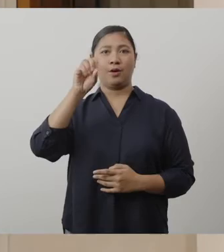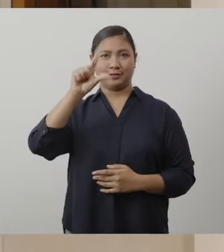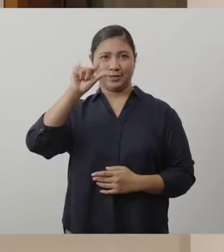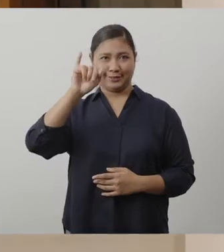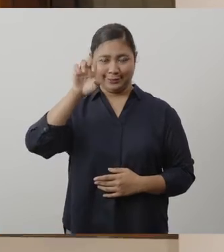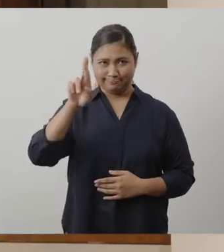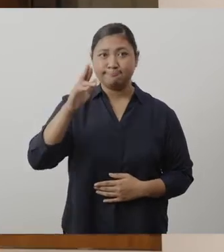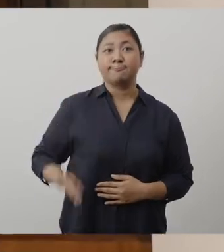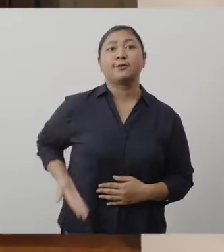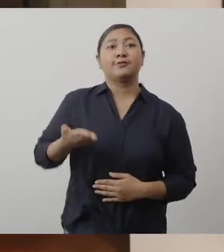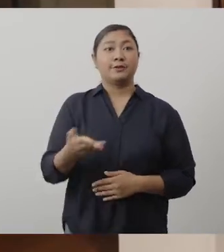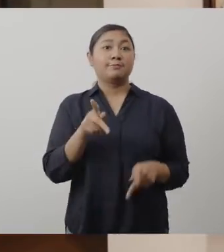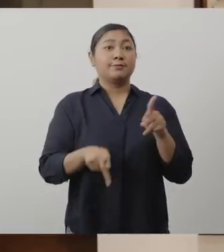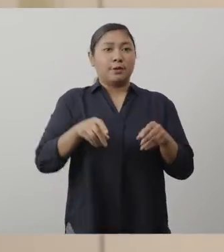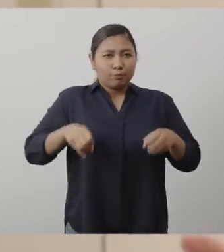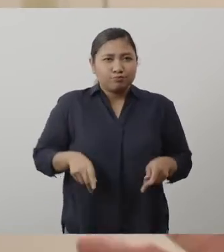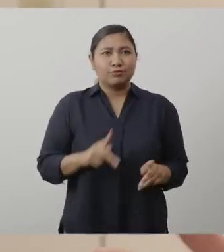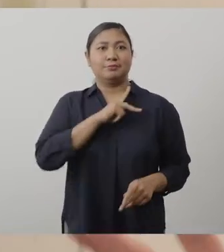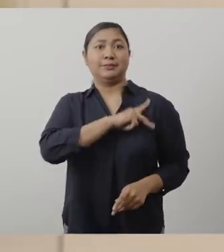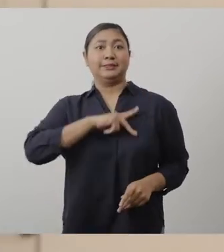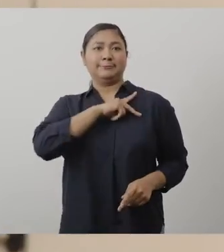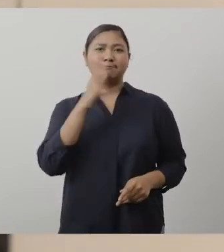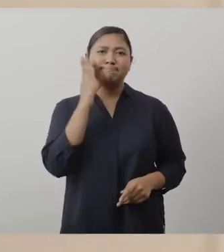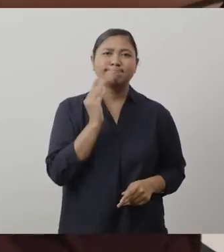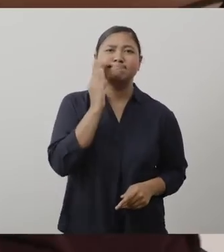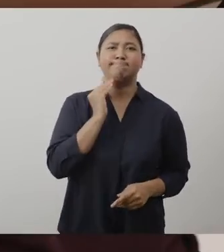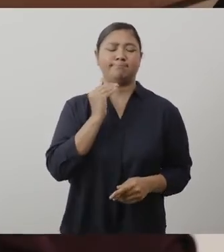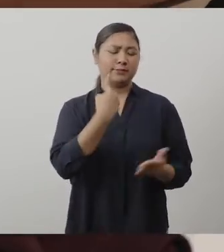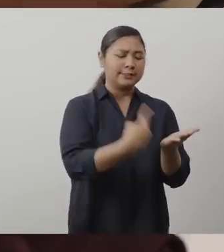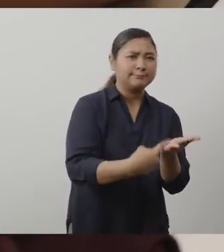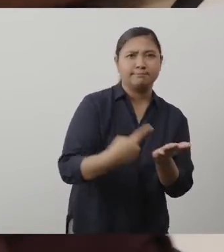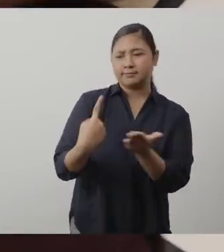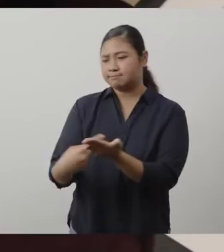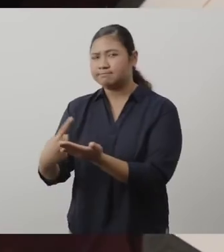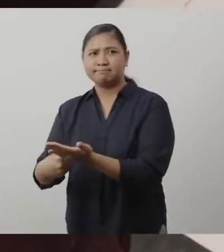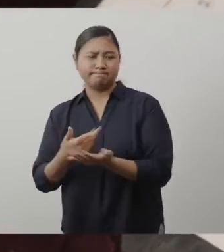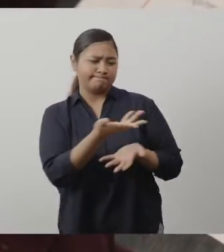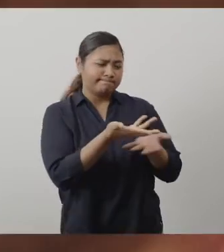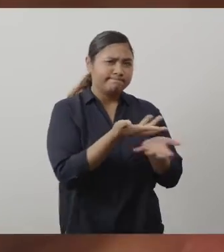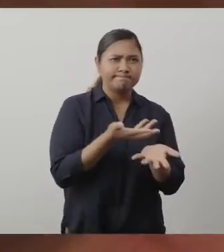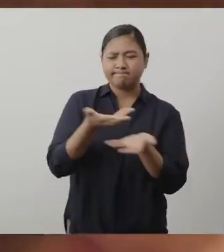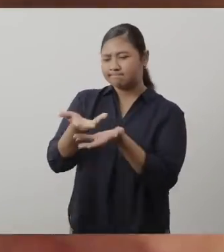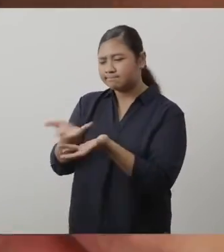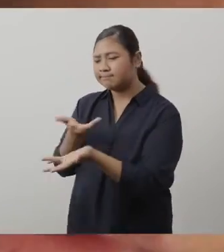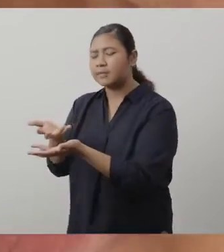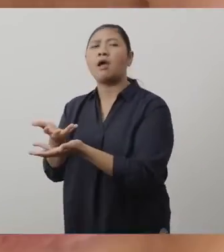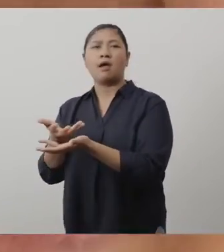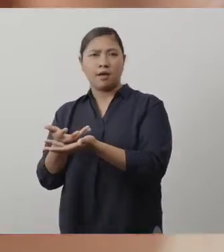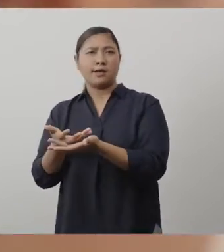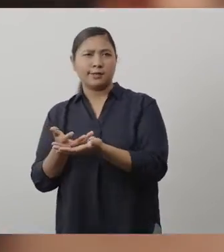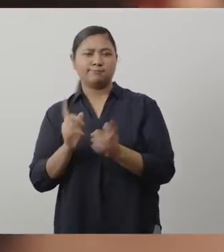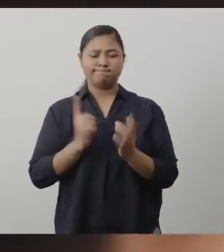a different theme, creating opportunities for participants to engage in various dimensions of reflection through their personal